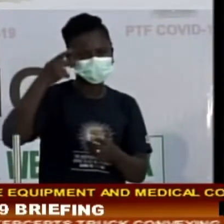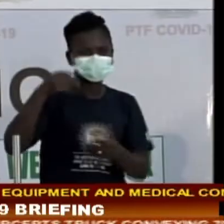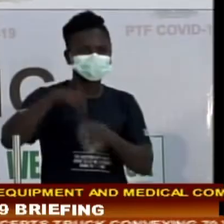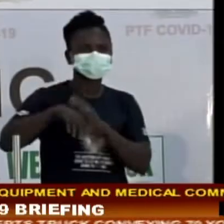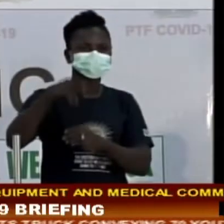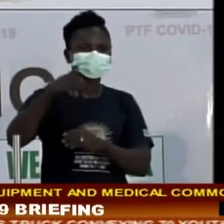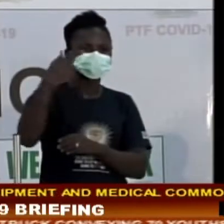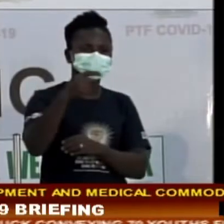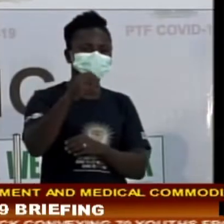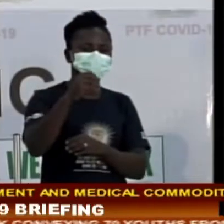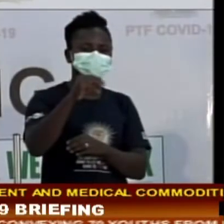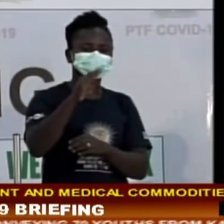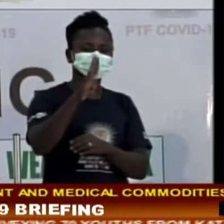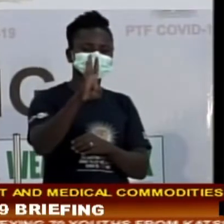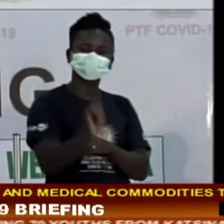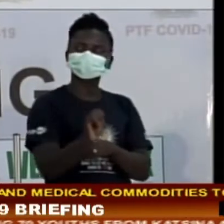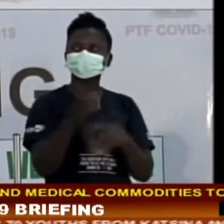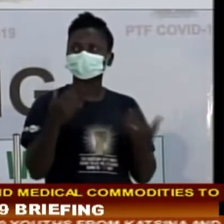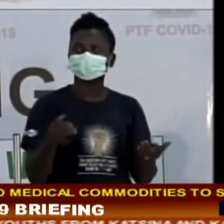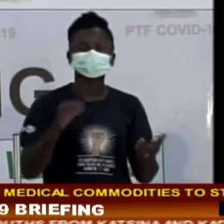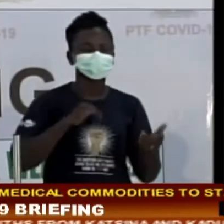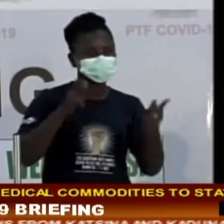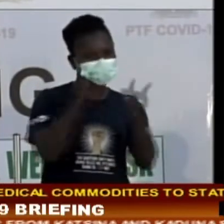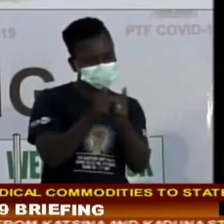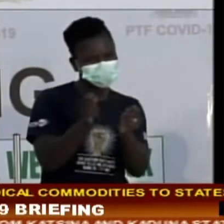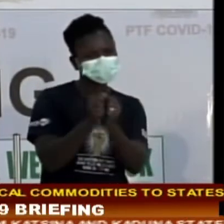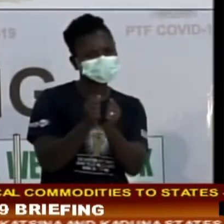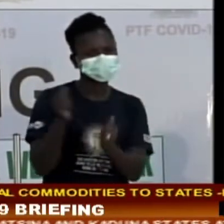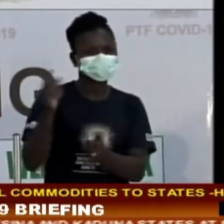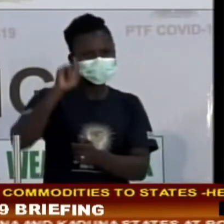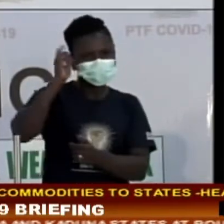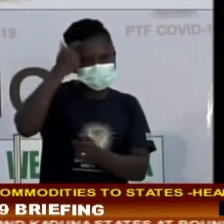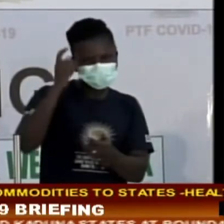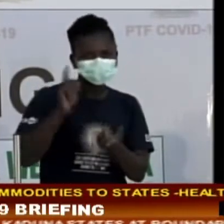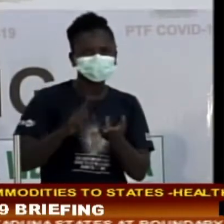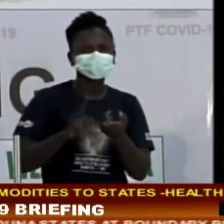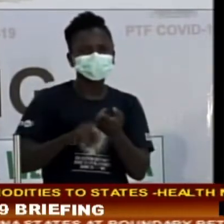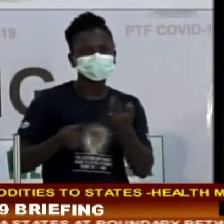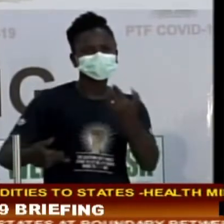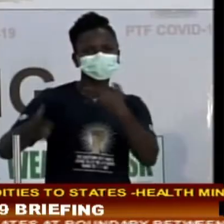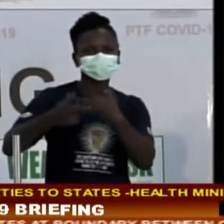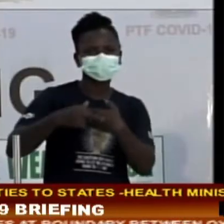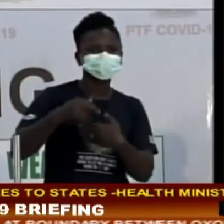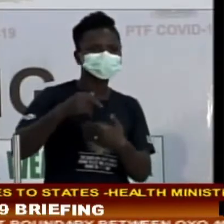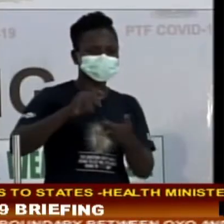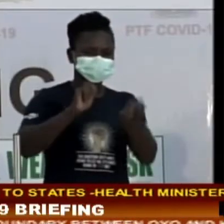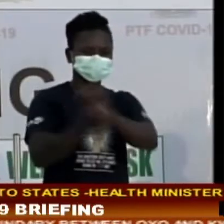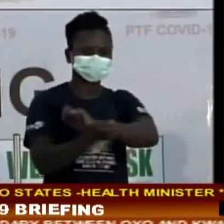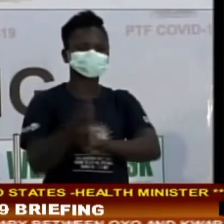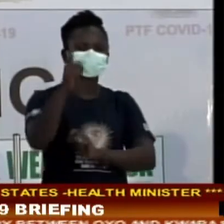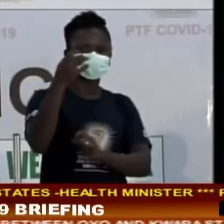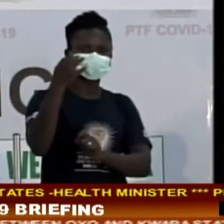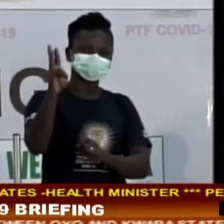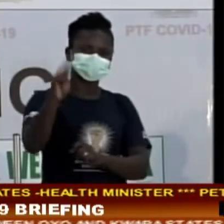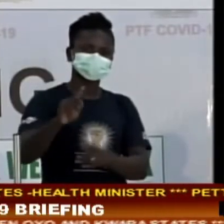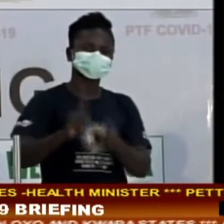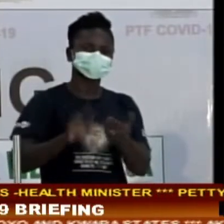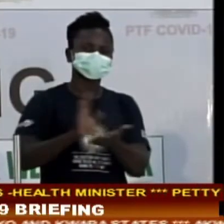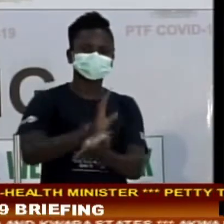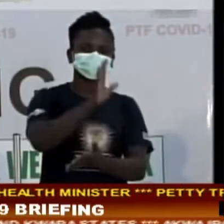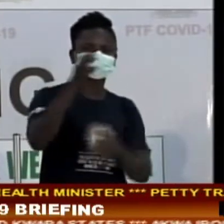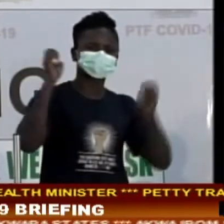also uh agreed with the governor to turn one of them into a College of Education because uh